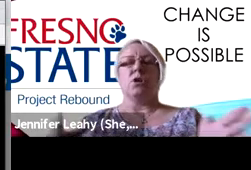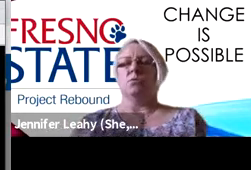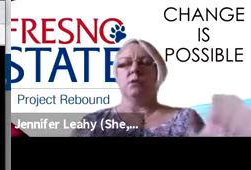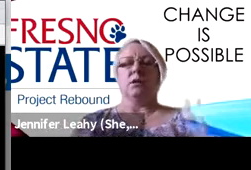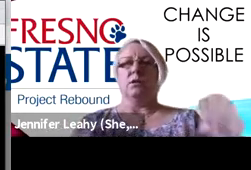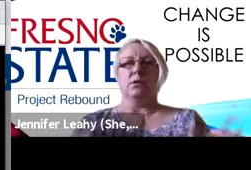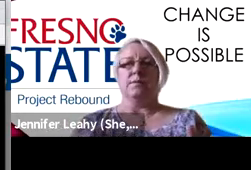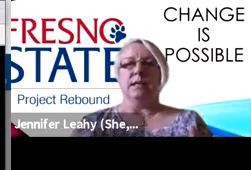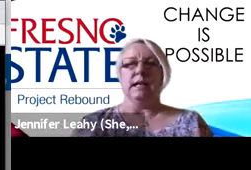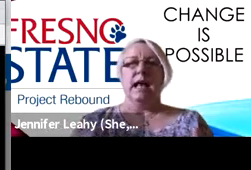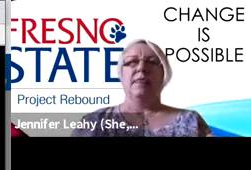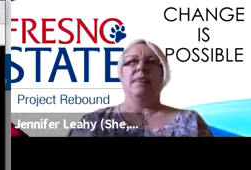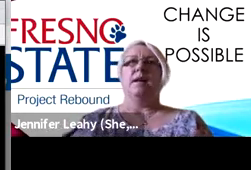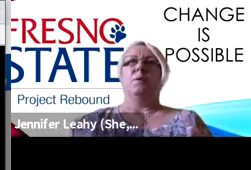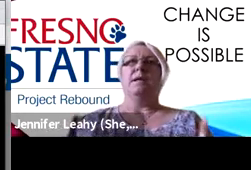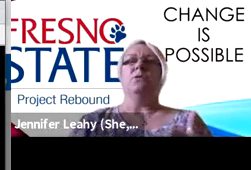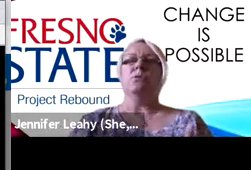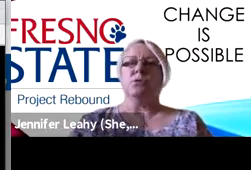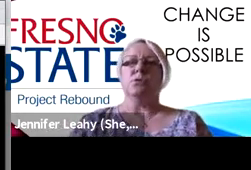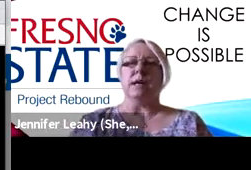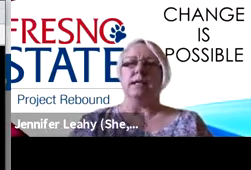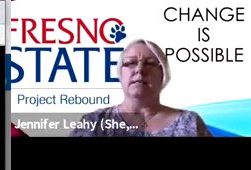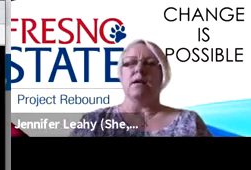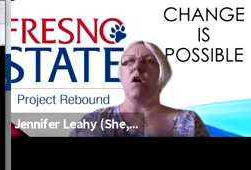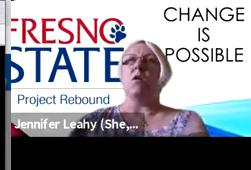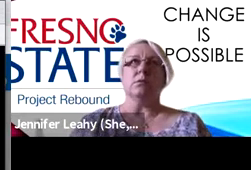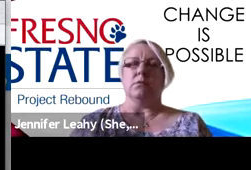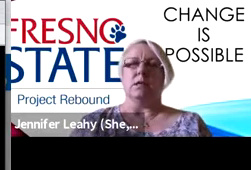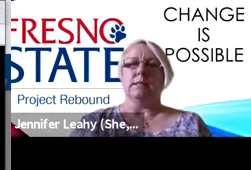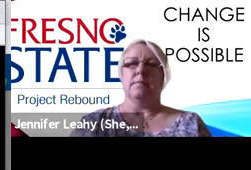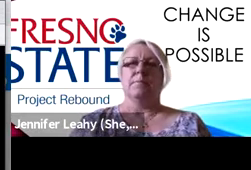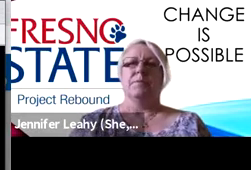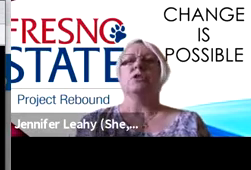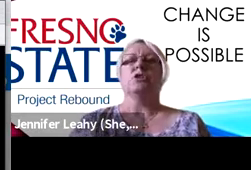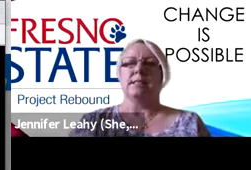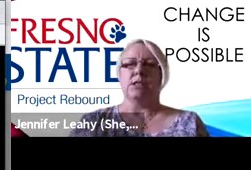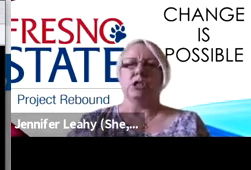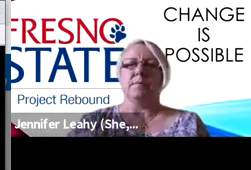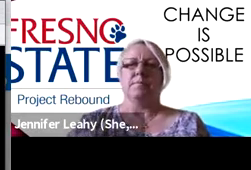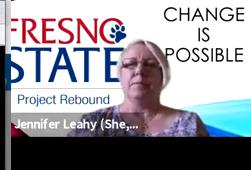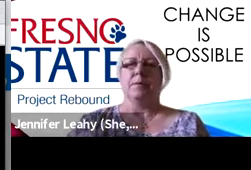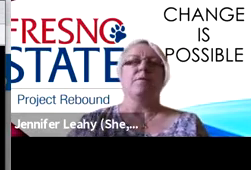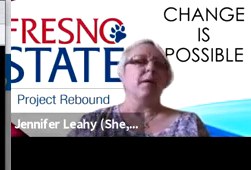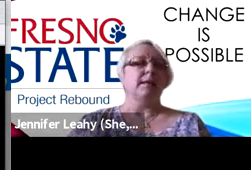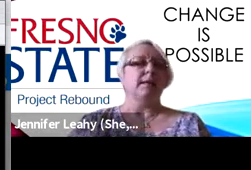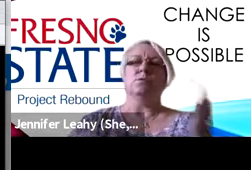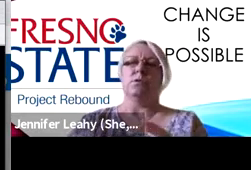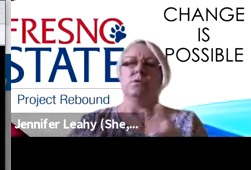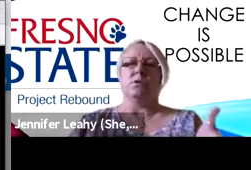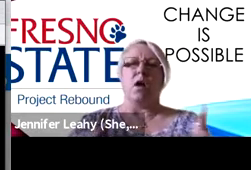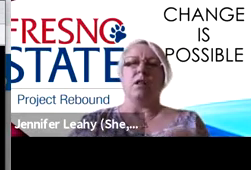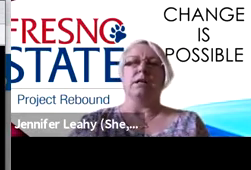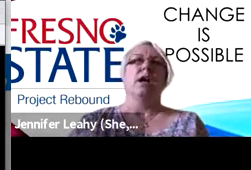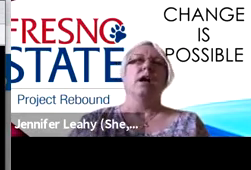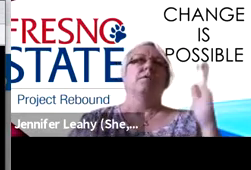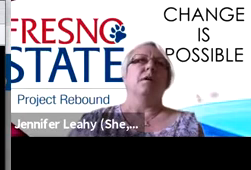has shown conclusively that we lose students, all students, during the transition, right? From high school